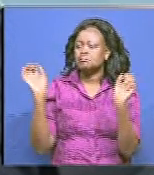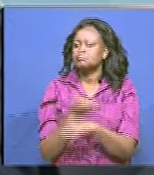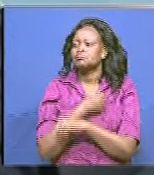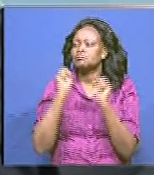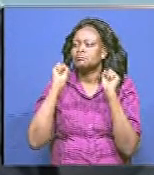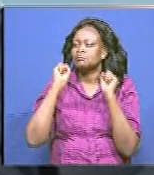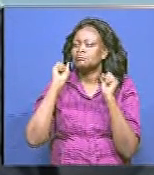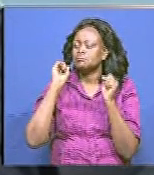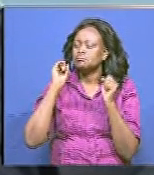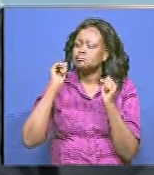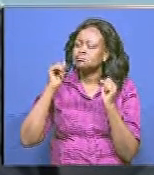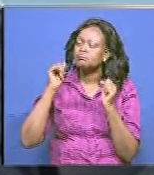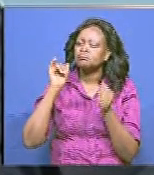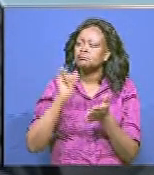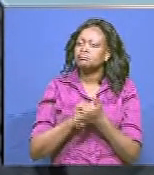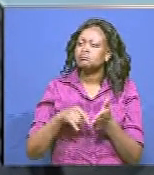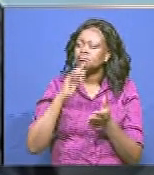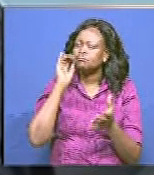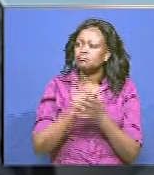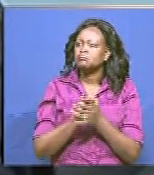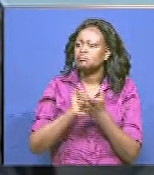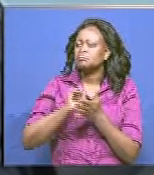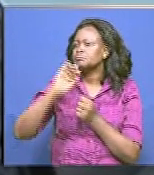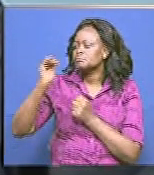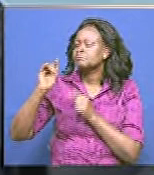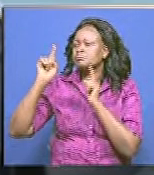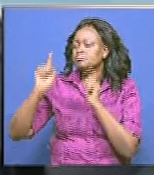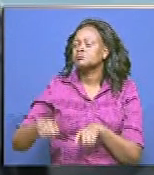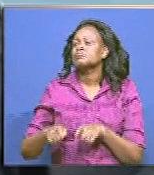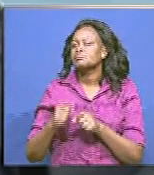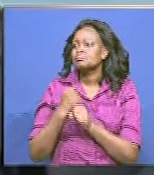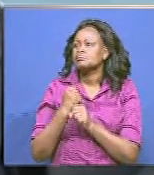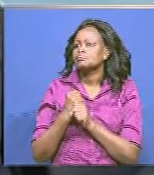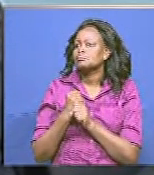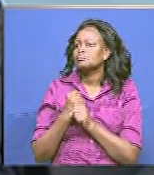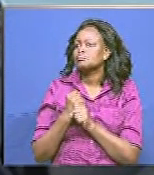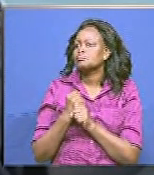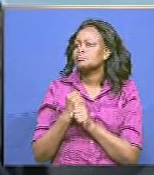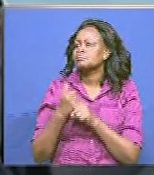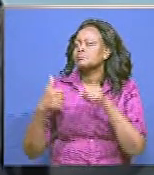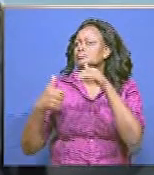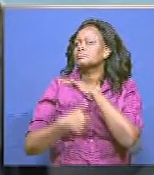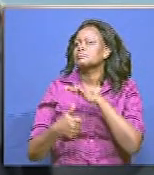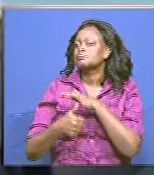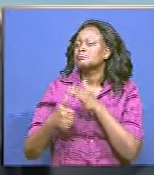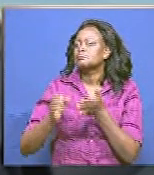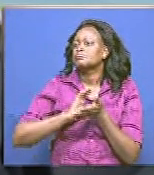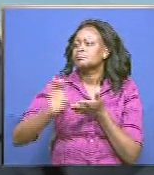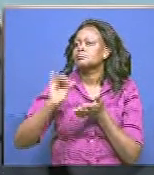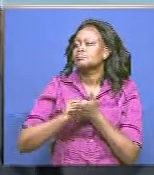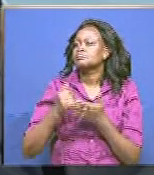for us to believe that the counties can now be able to operate under the allocation that they